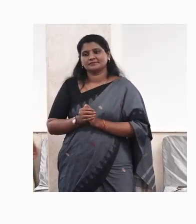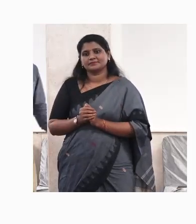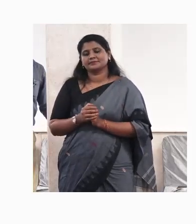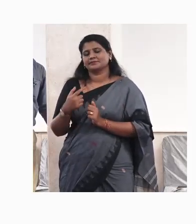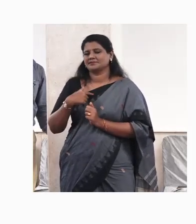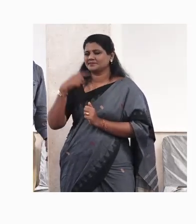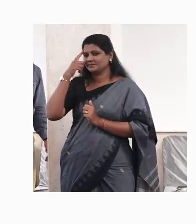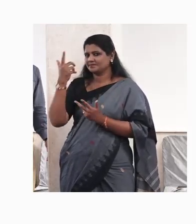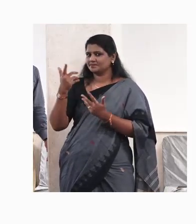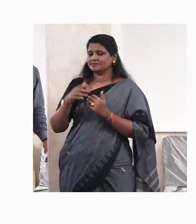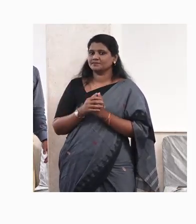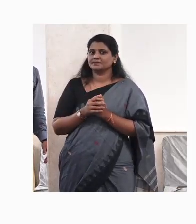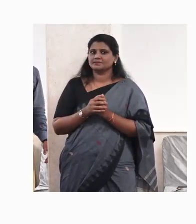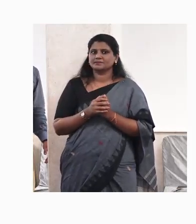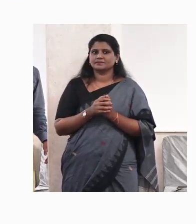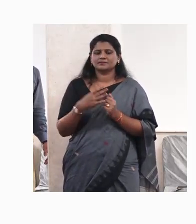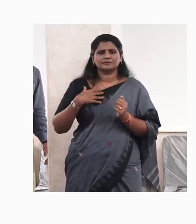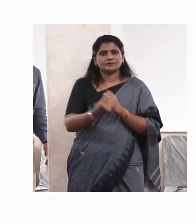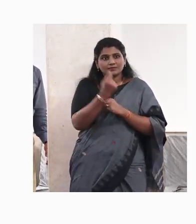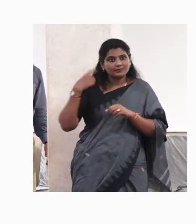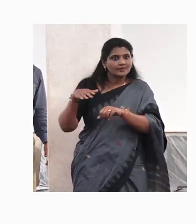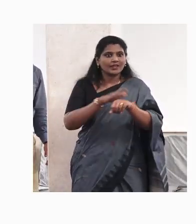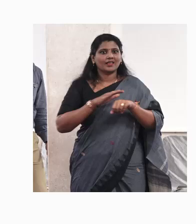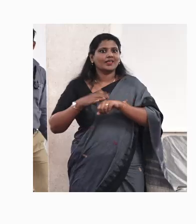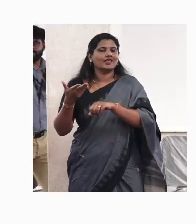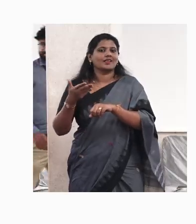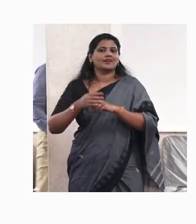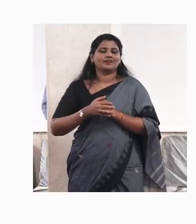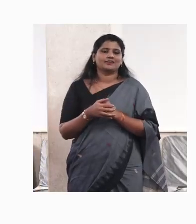think suddenly I'm called also. So,